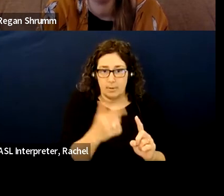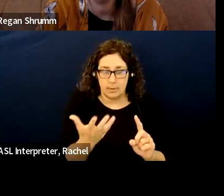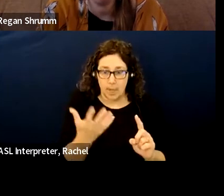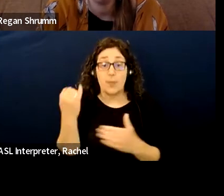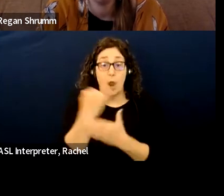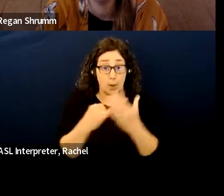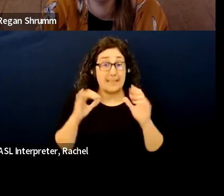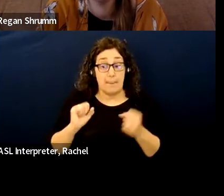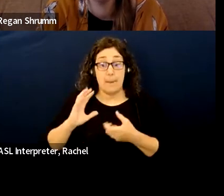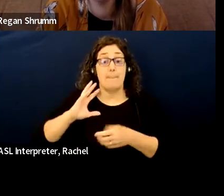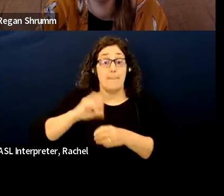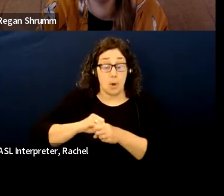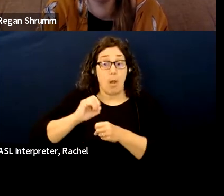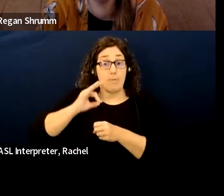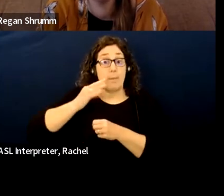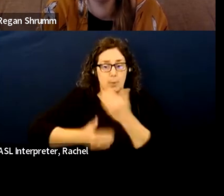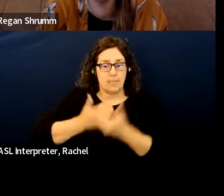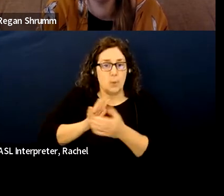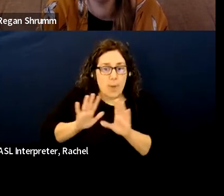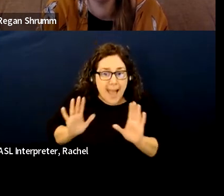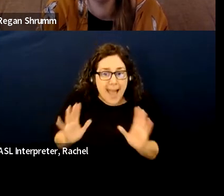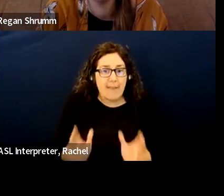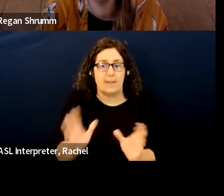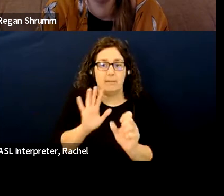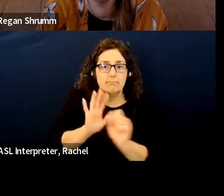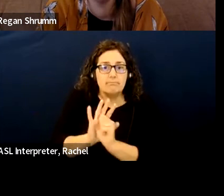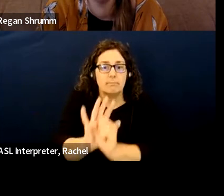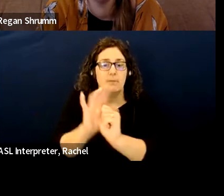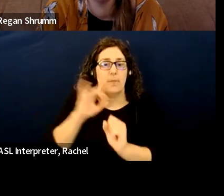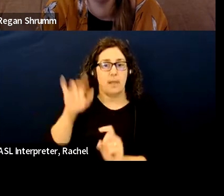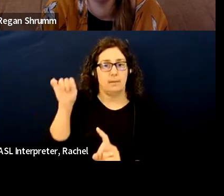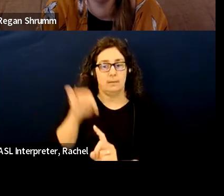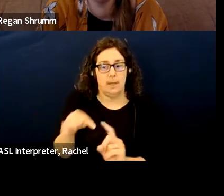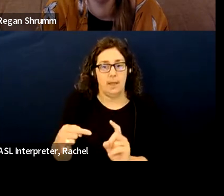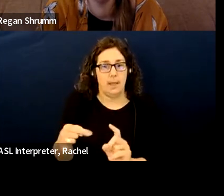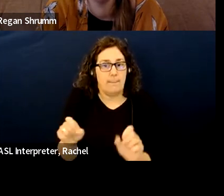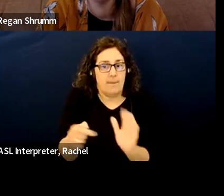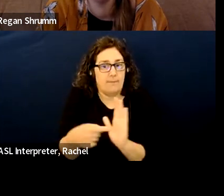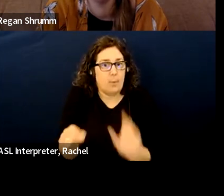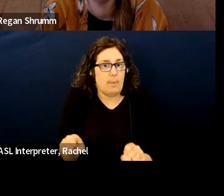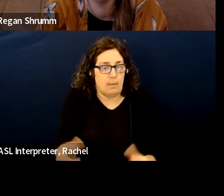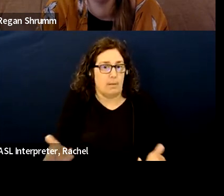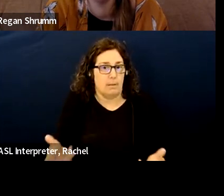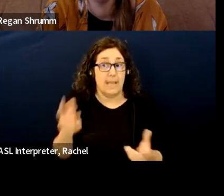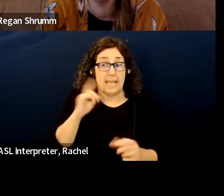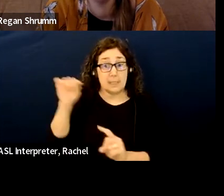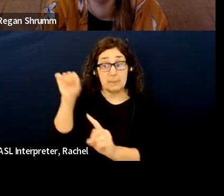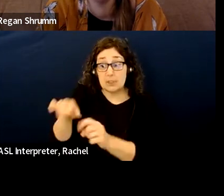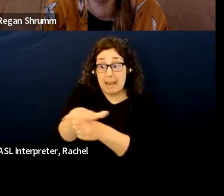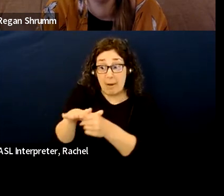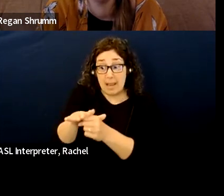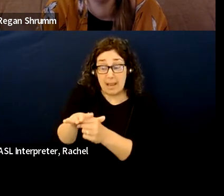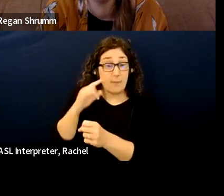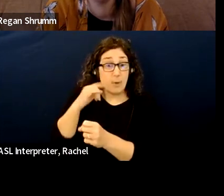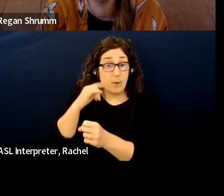can be part of the process of advocating for that. I would actually hesitate to, like, if a special area is carved out for artists, I think that actually